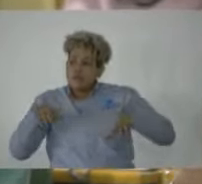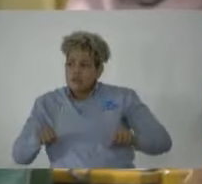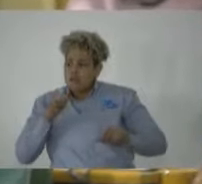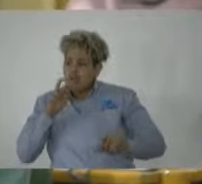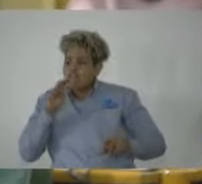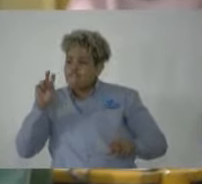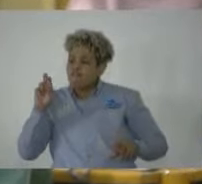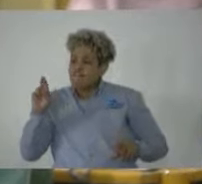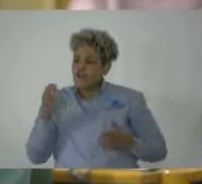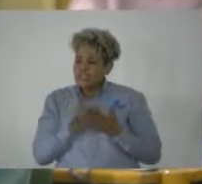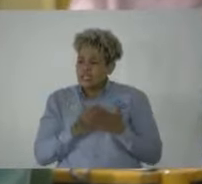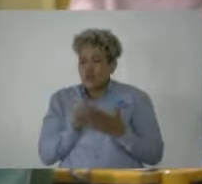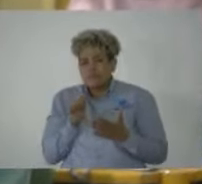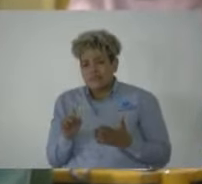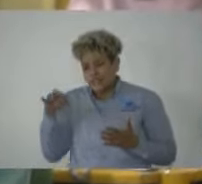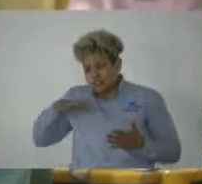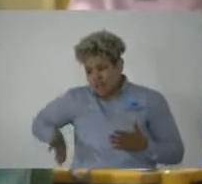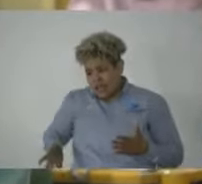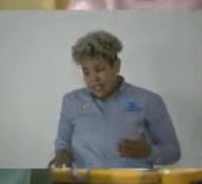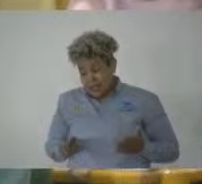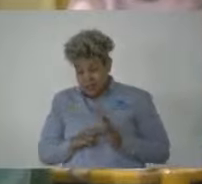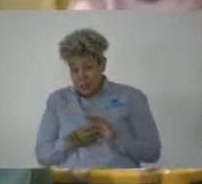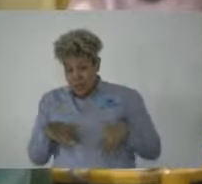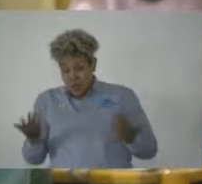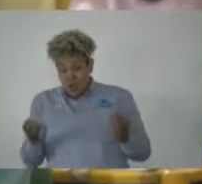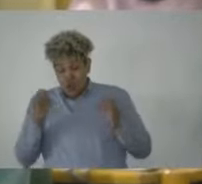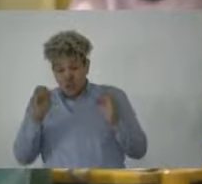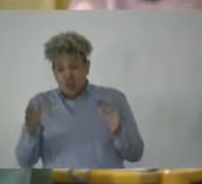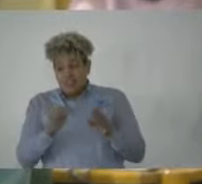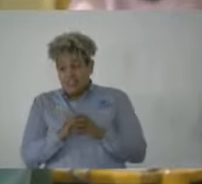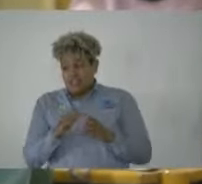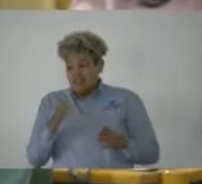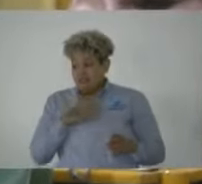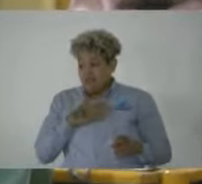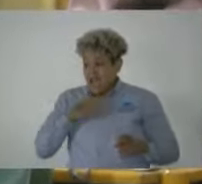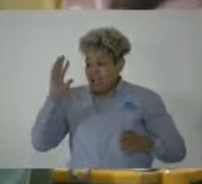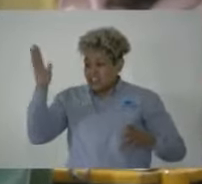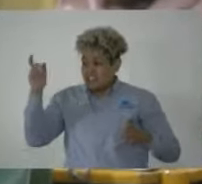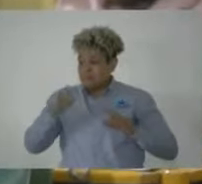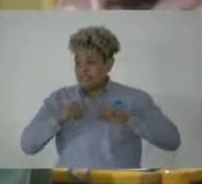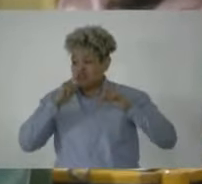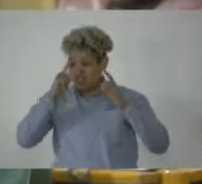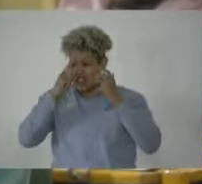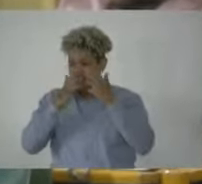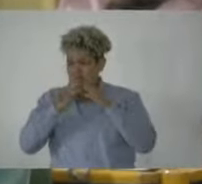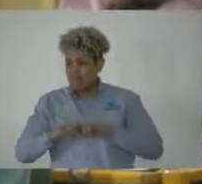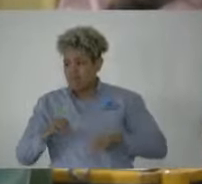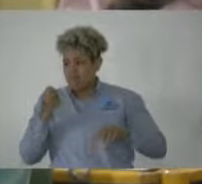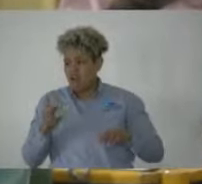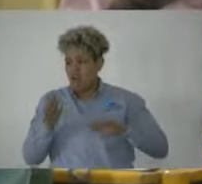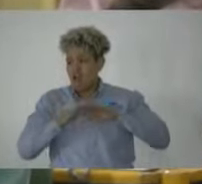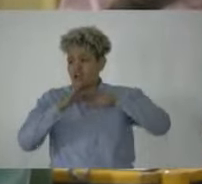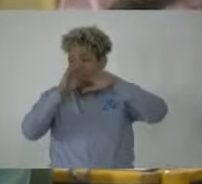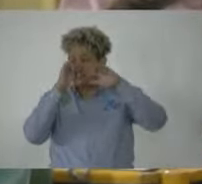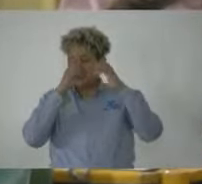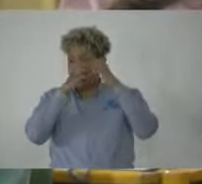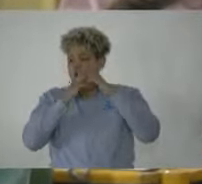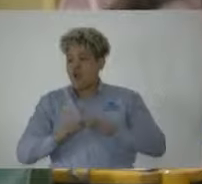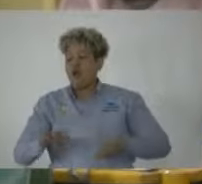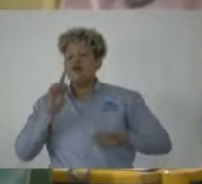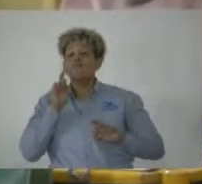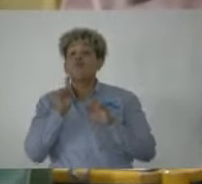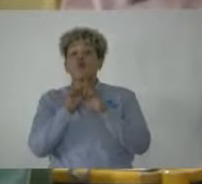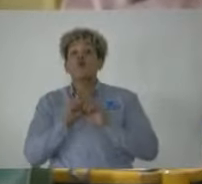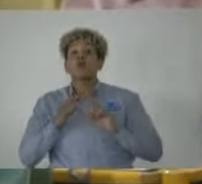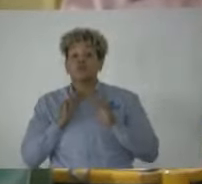tax credit. As such, Madam Speaker, there's nothing in my speech about compliance or about increasing compliance. The words